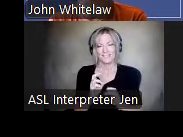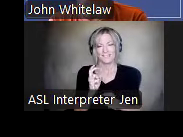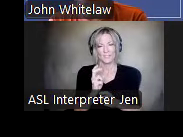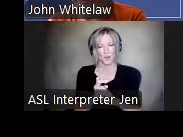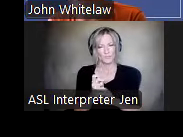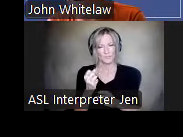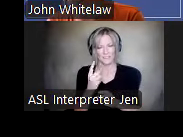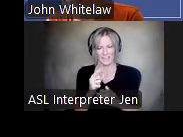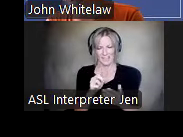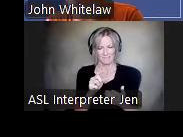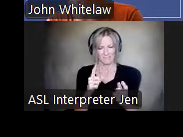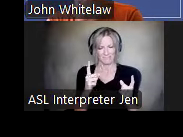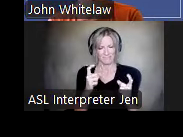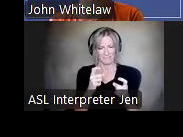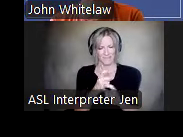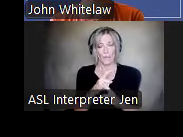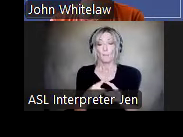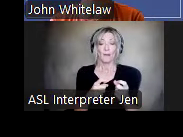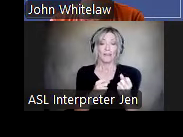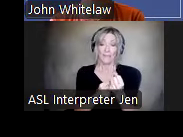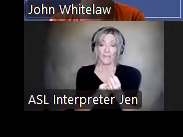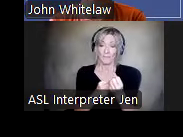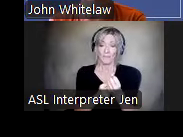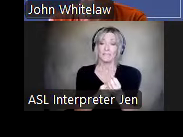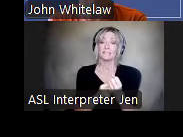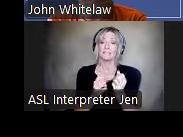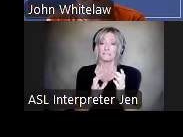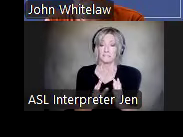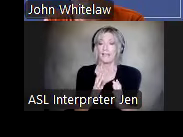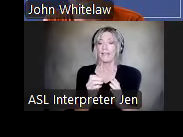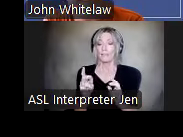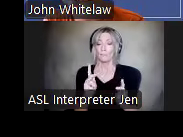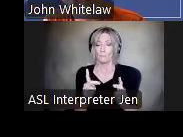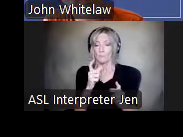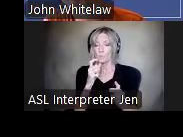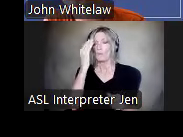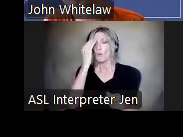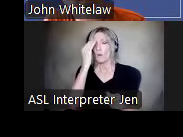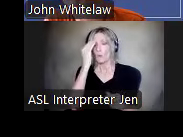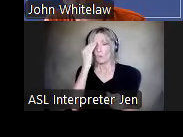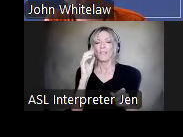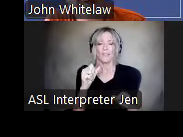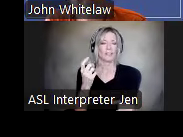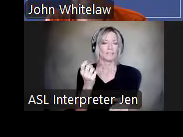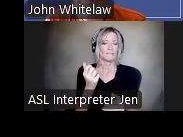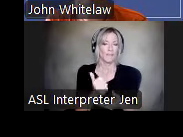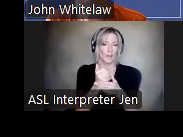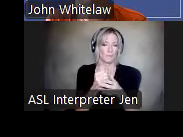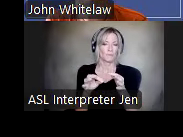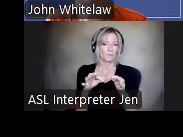but advocates and people working with clients can usually make sense of most of them. Um,